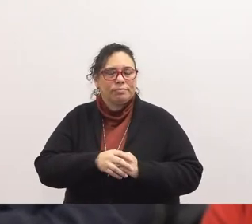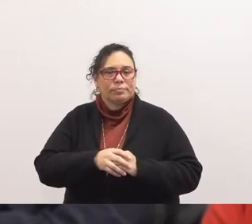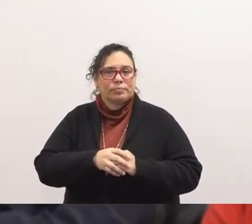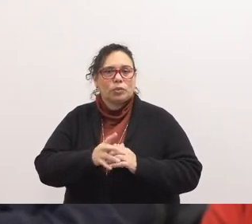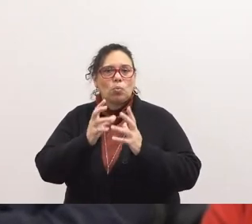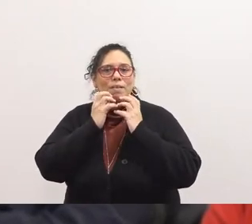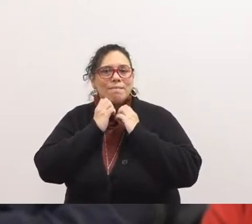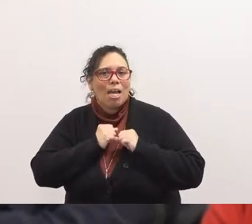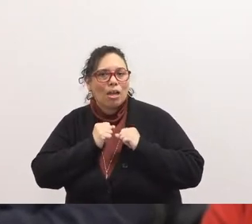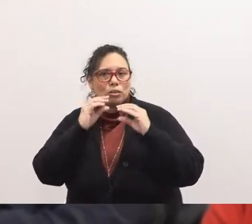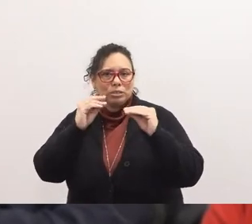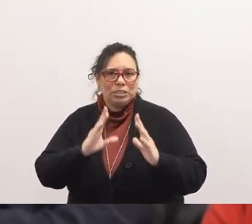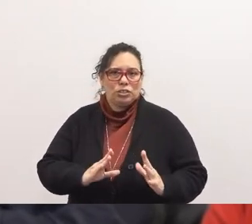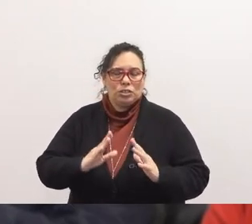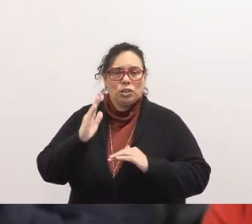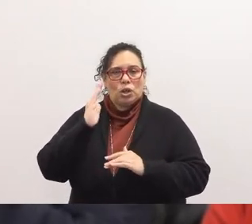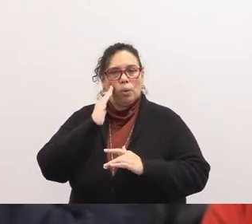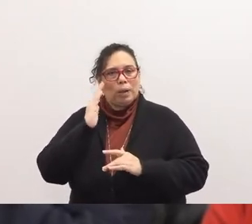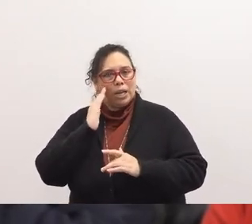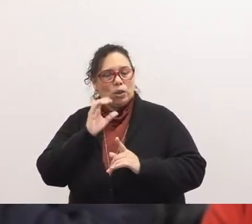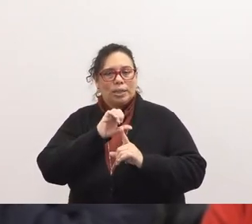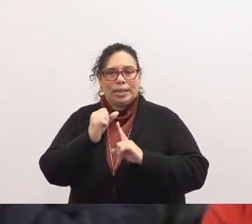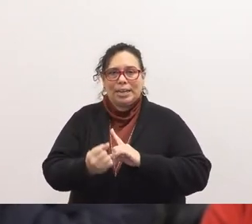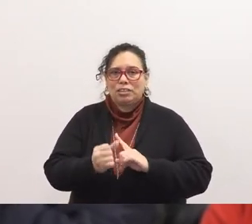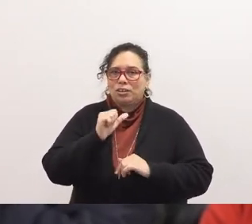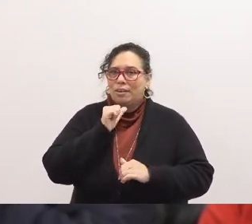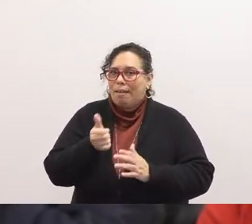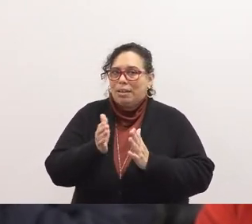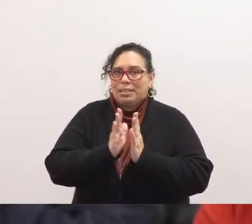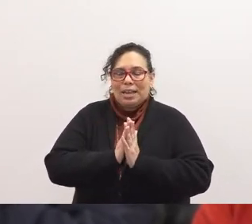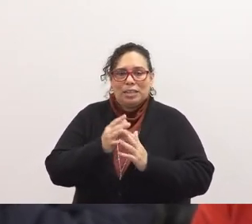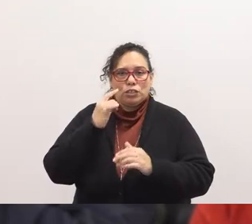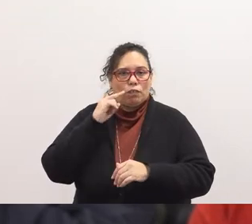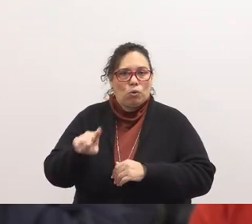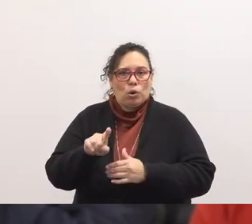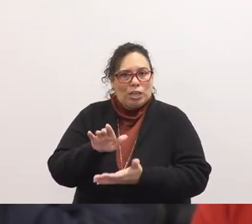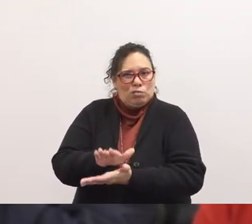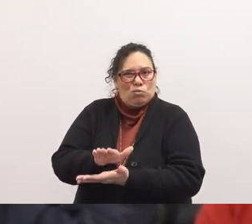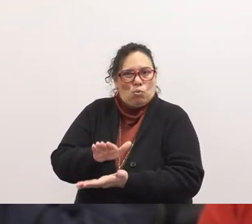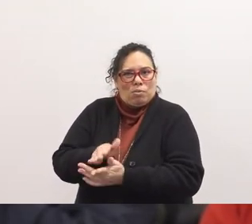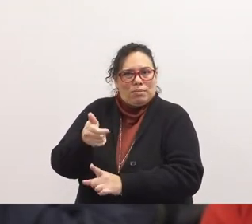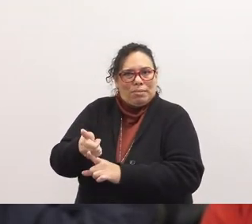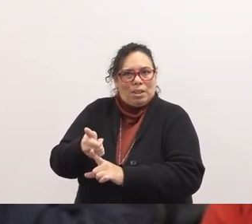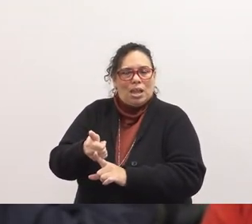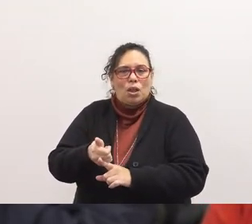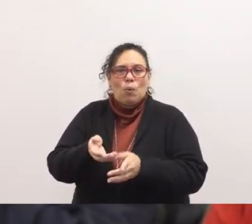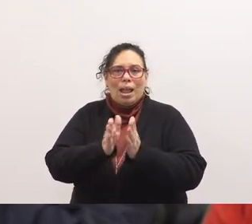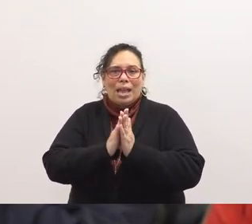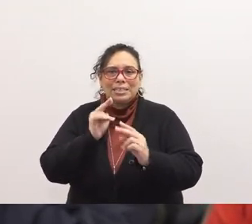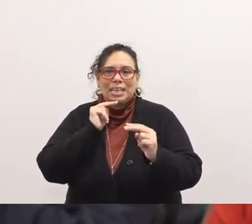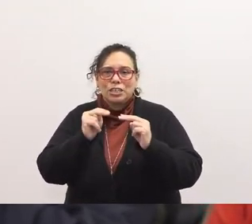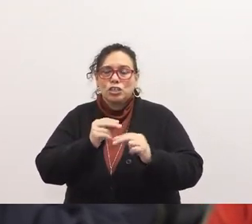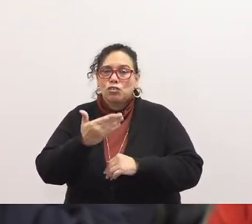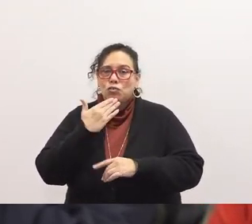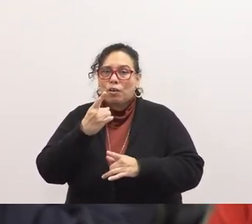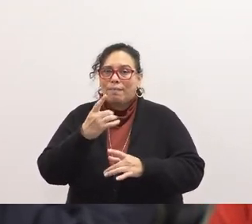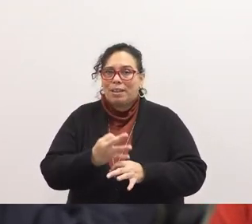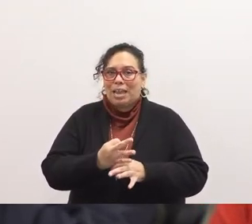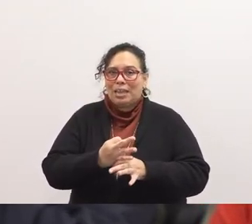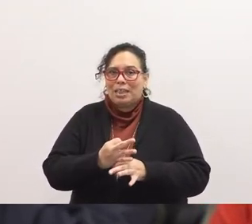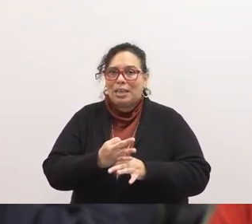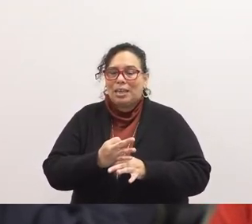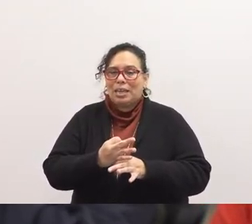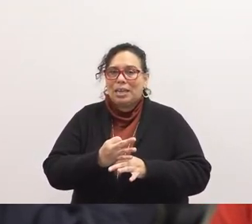value teachers. We know that these positions are not being asked for by our school sites, and we ask that you negotiate in good faith. Board,